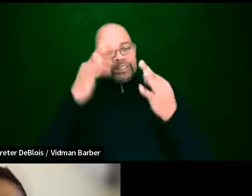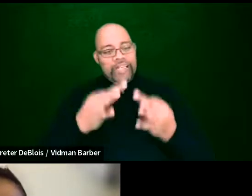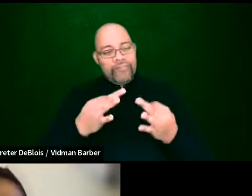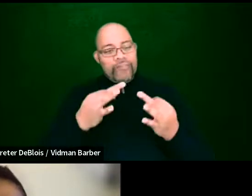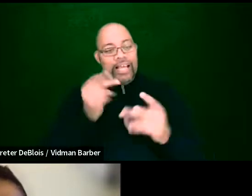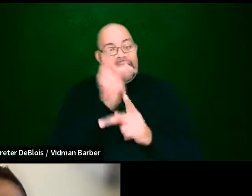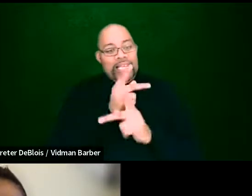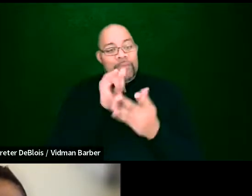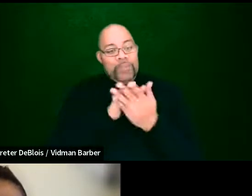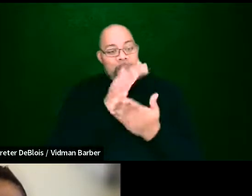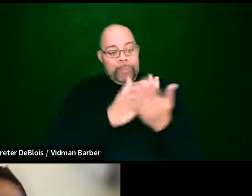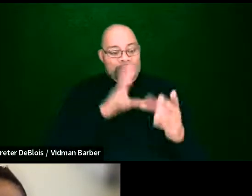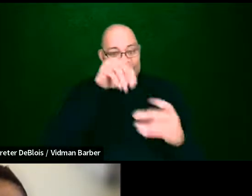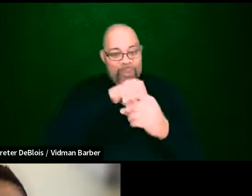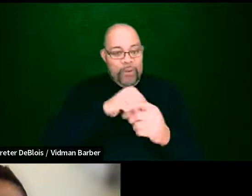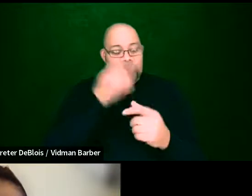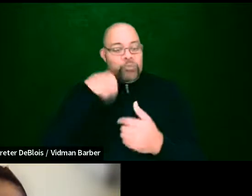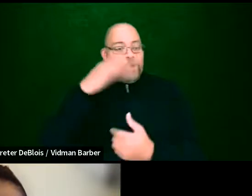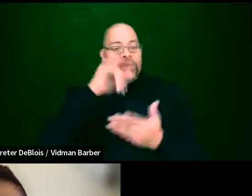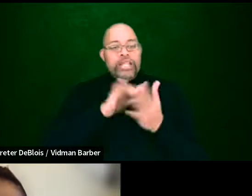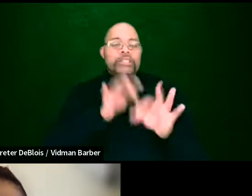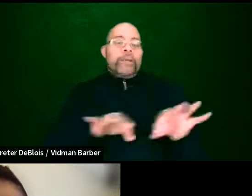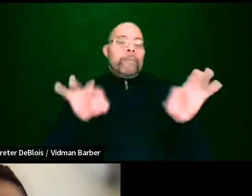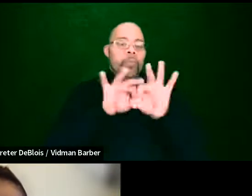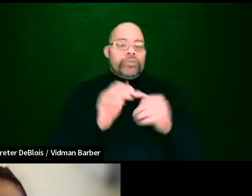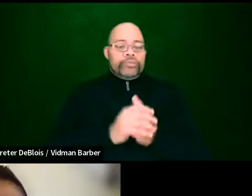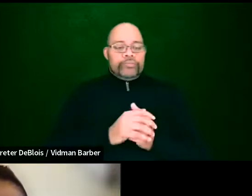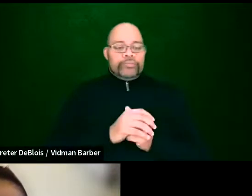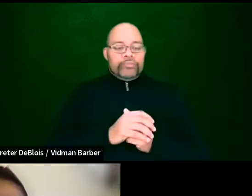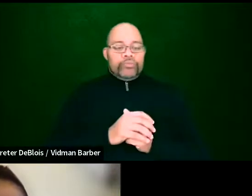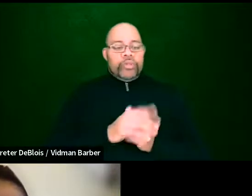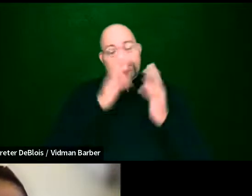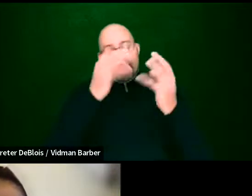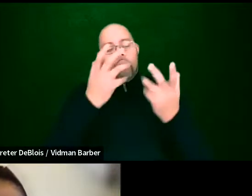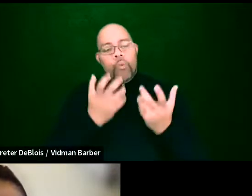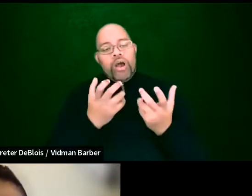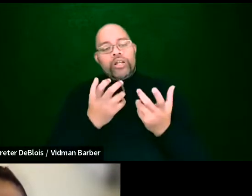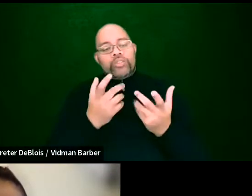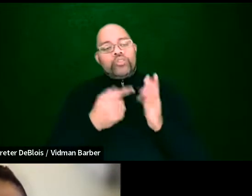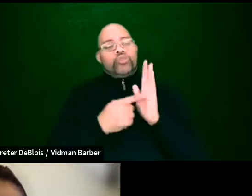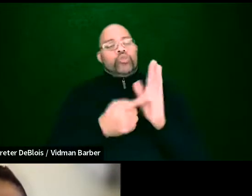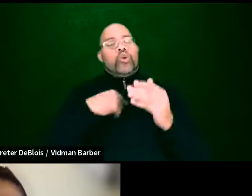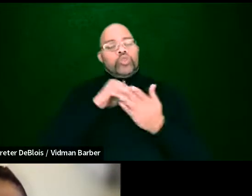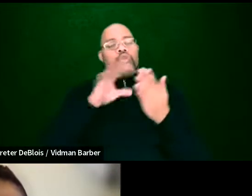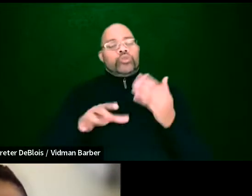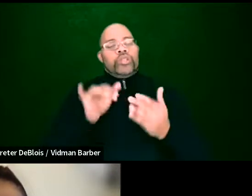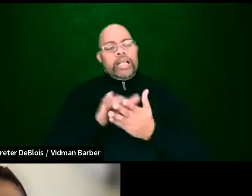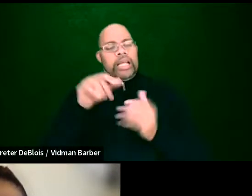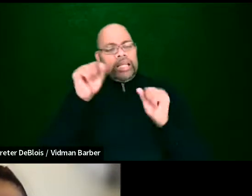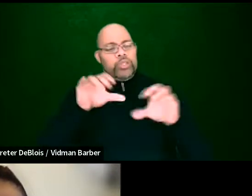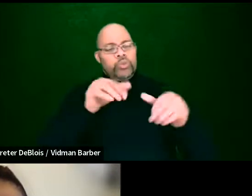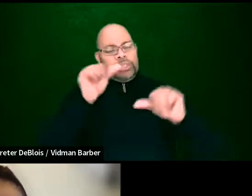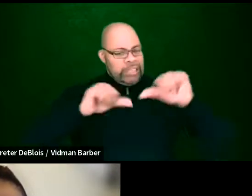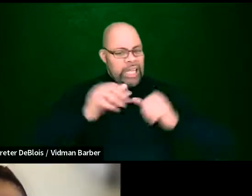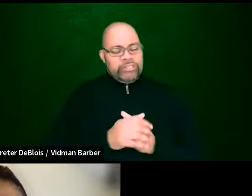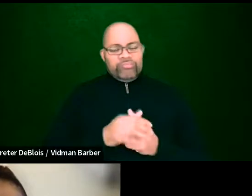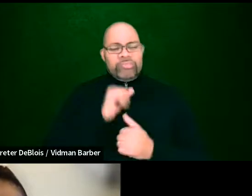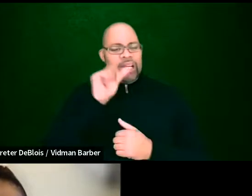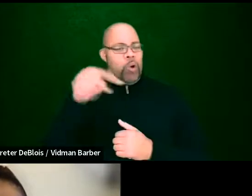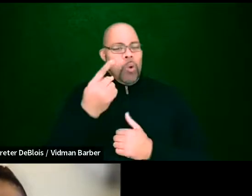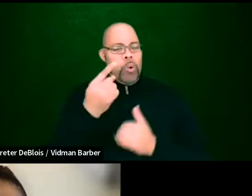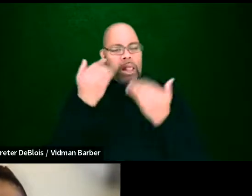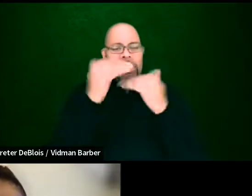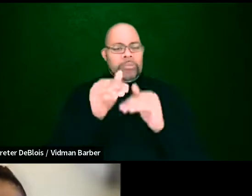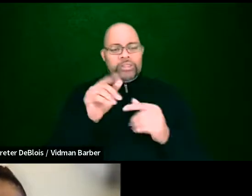kept that piece in there because we know it's important. We definitely want to show our students that they can do science. It's not just